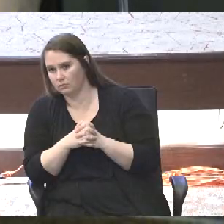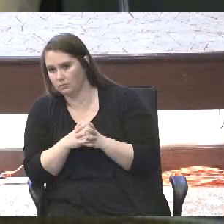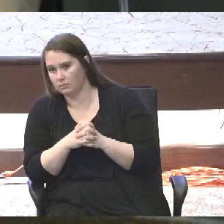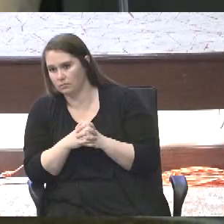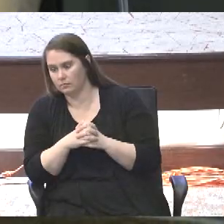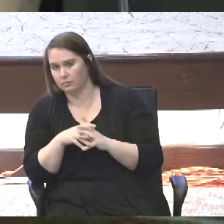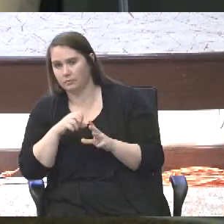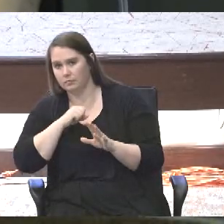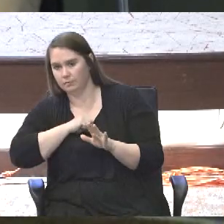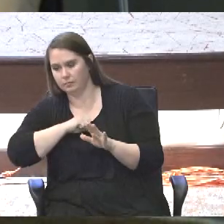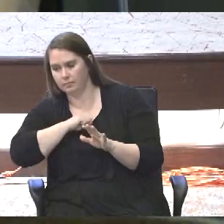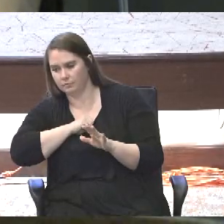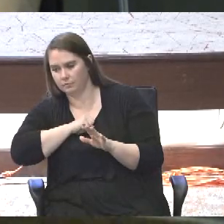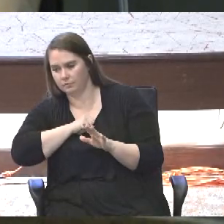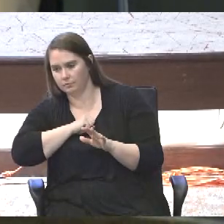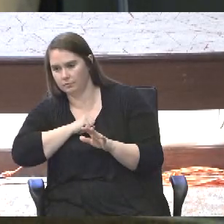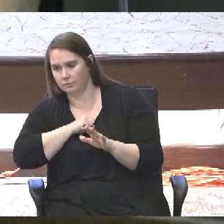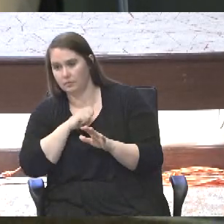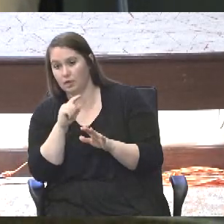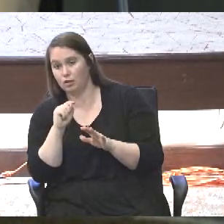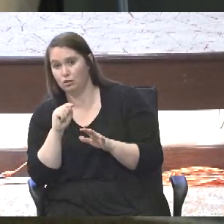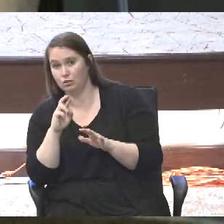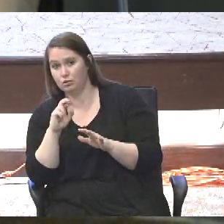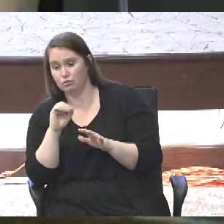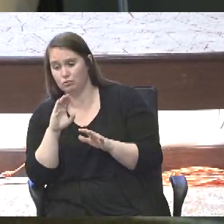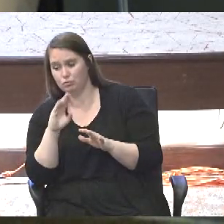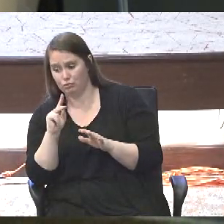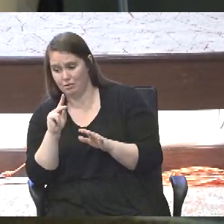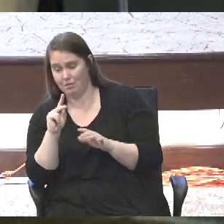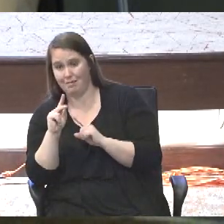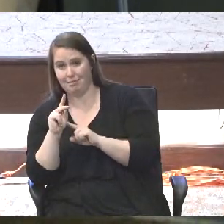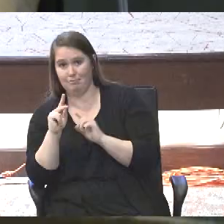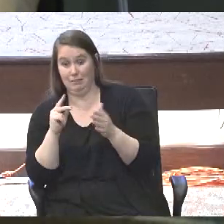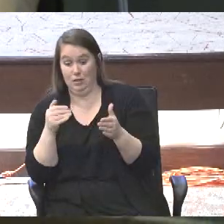the track next to the Floyd Casey